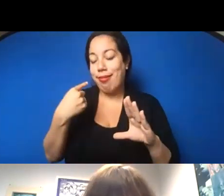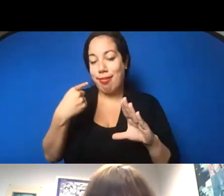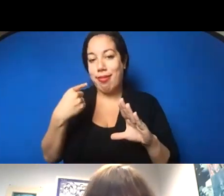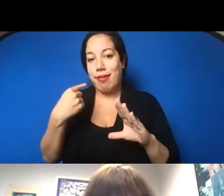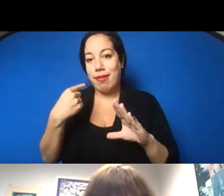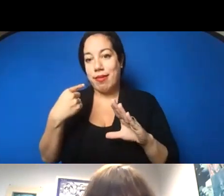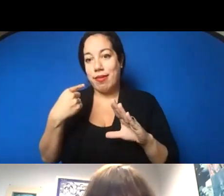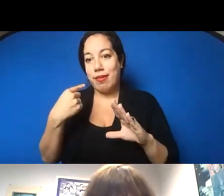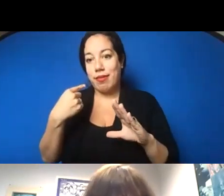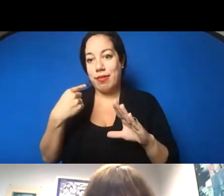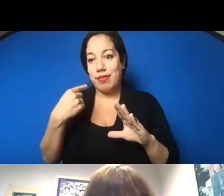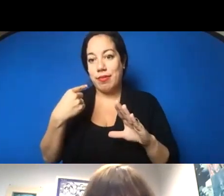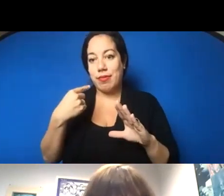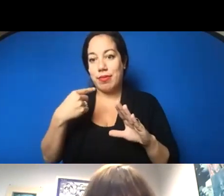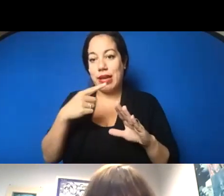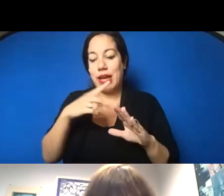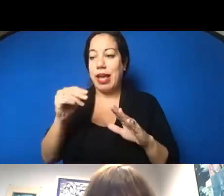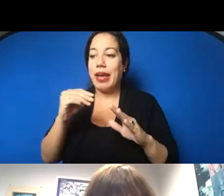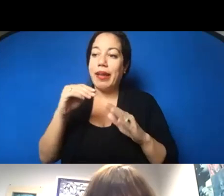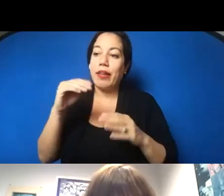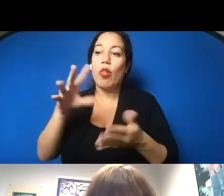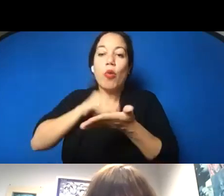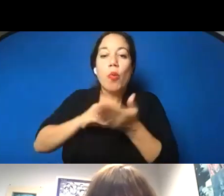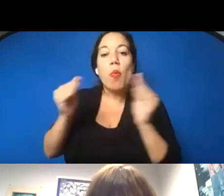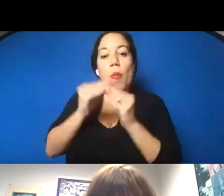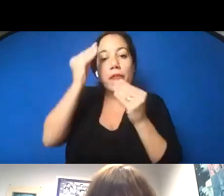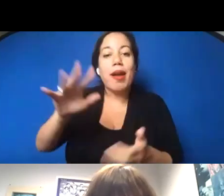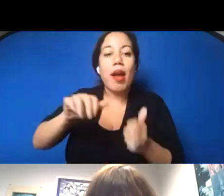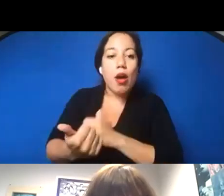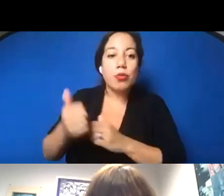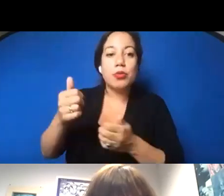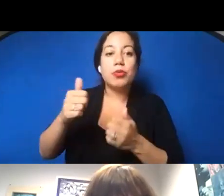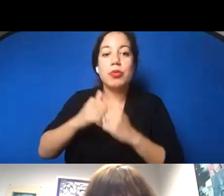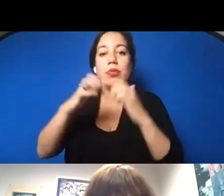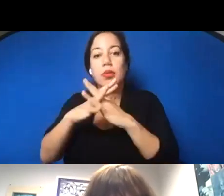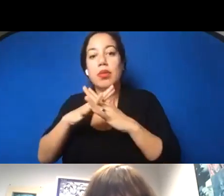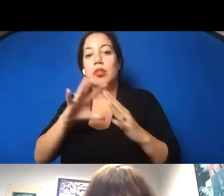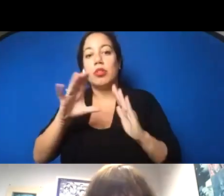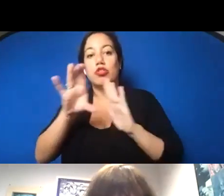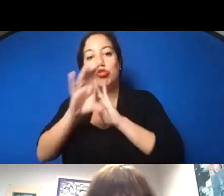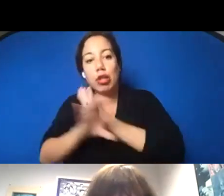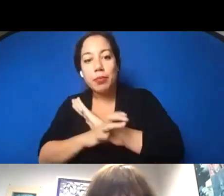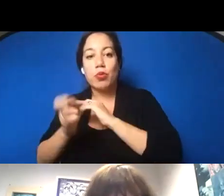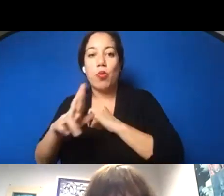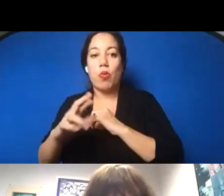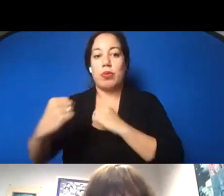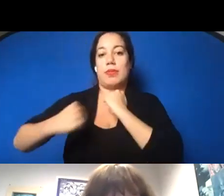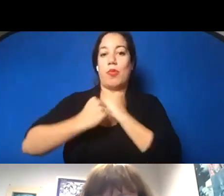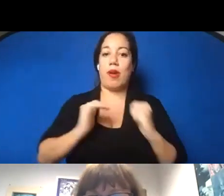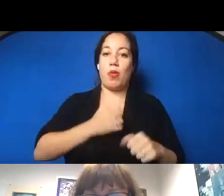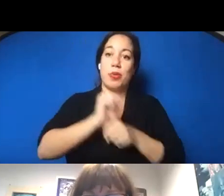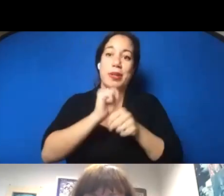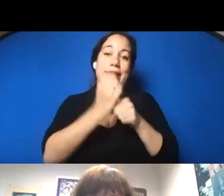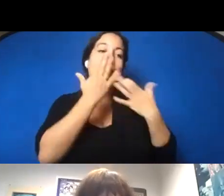how to support the work or how to become a chapter. Yeah, thank you. Absolutely, thank you so much, and thank you for